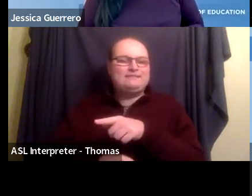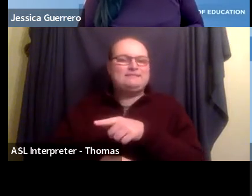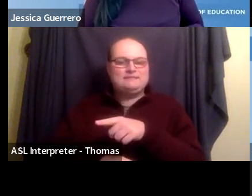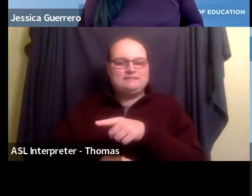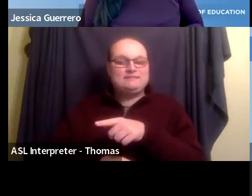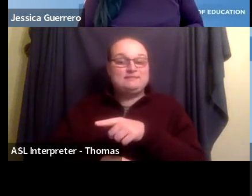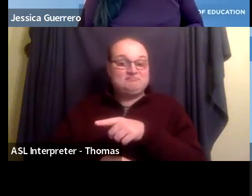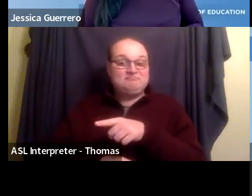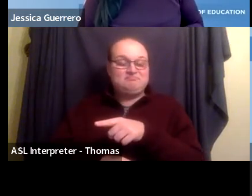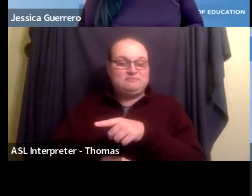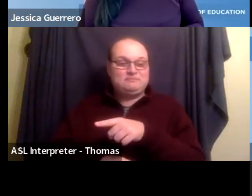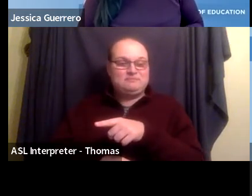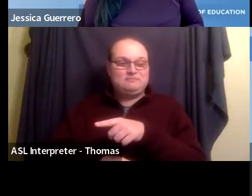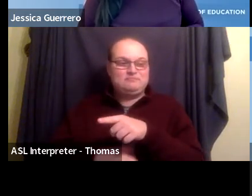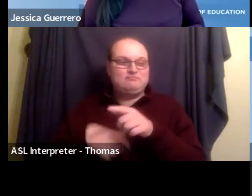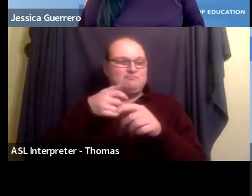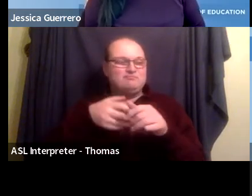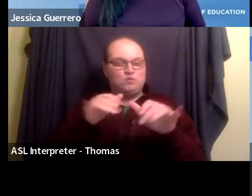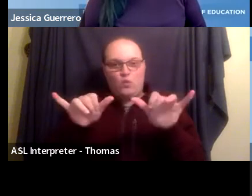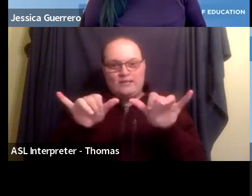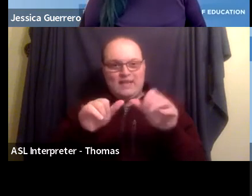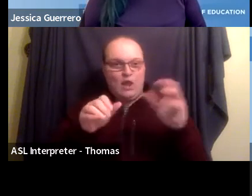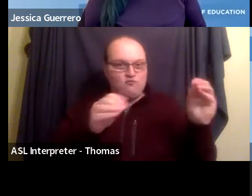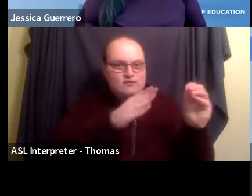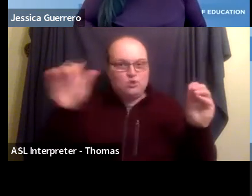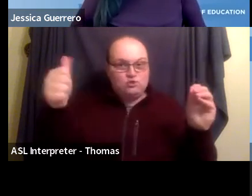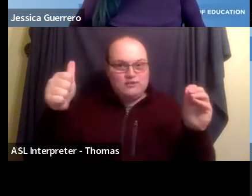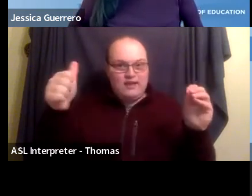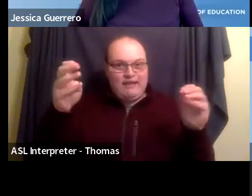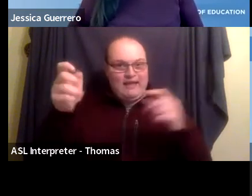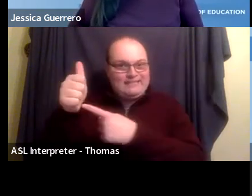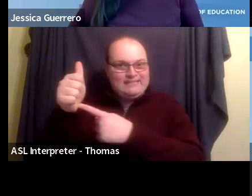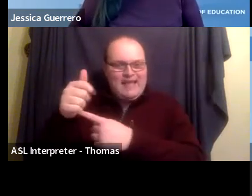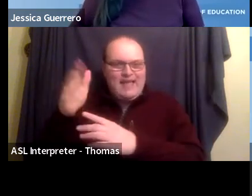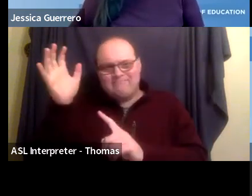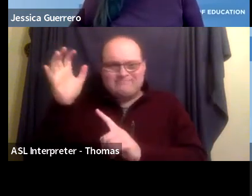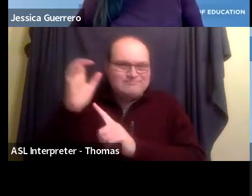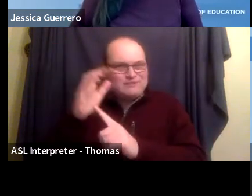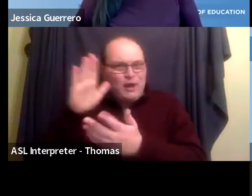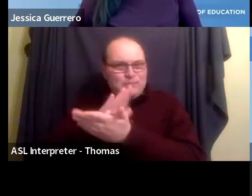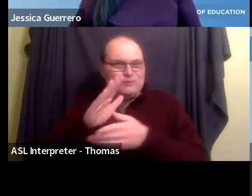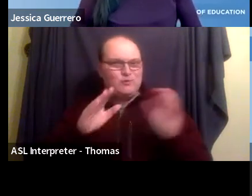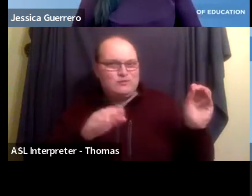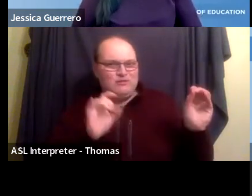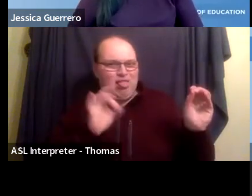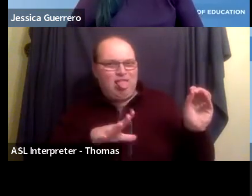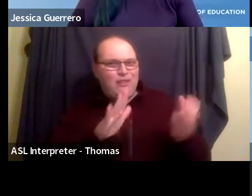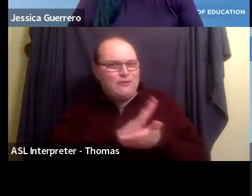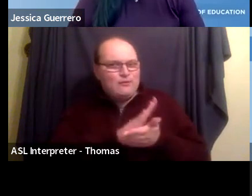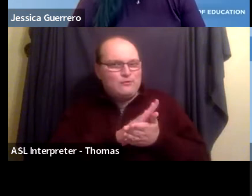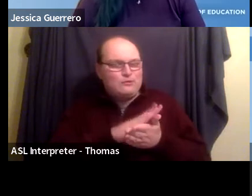7 to 10, and you want to move to Scottsdale Hills, rank